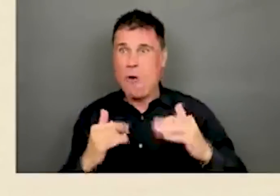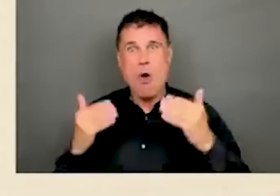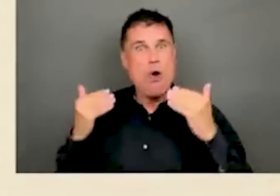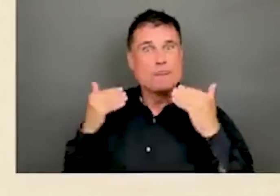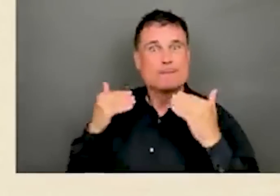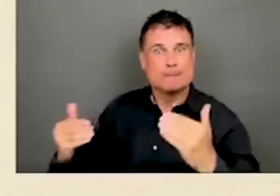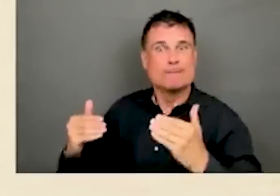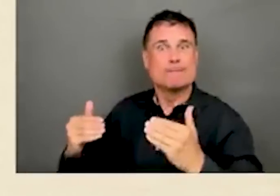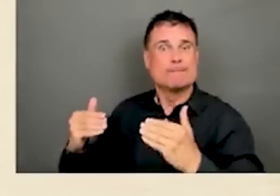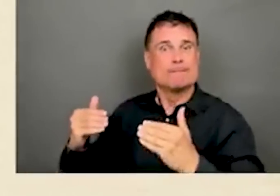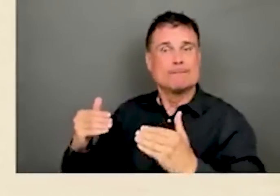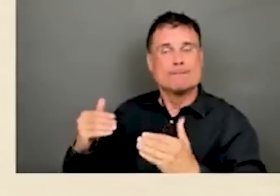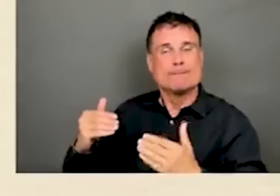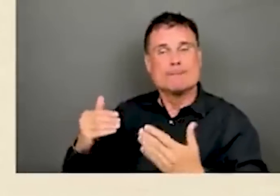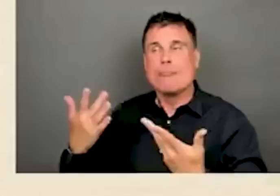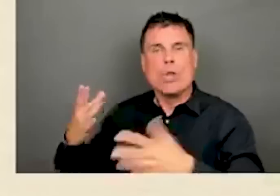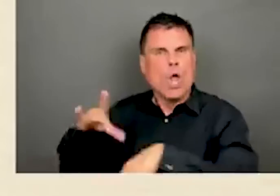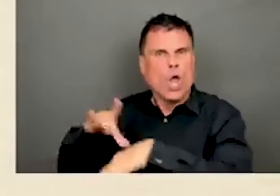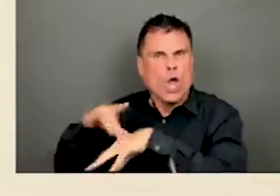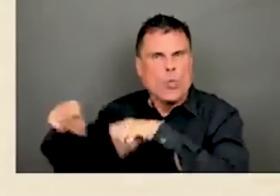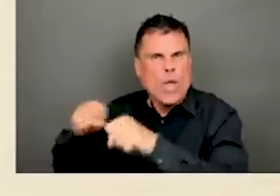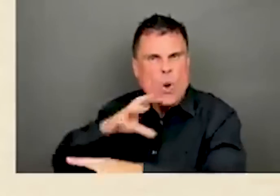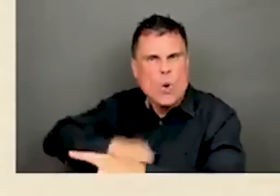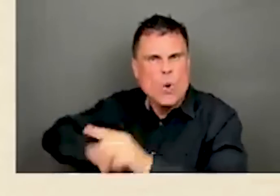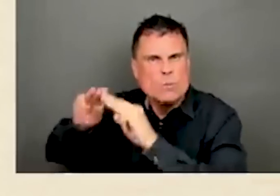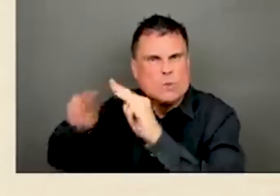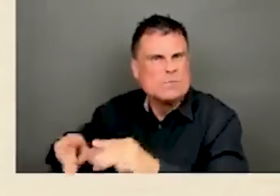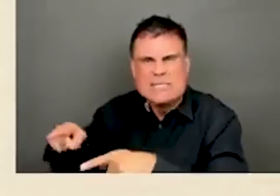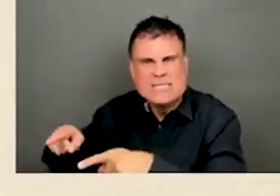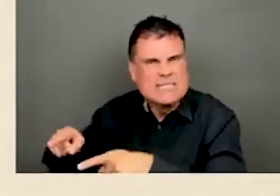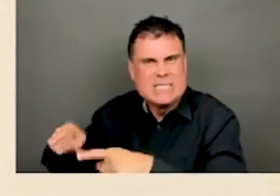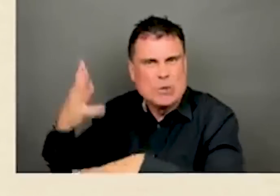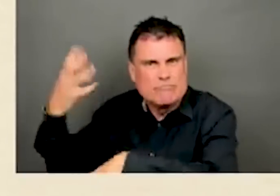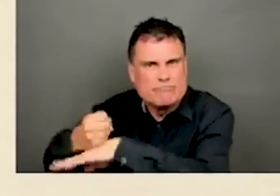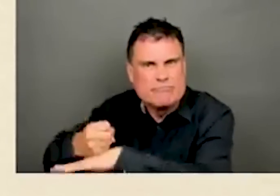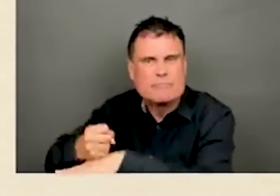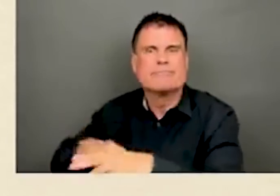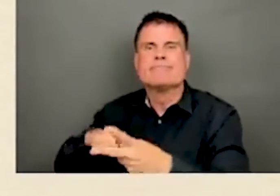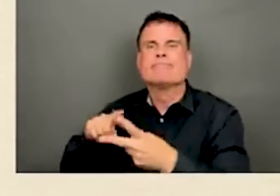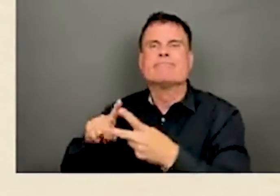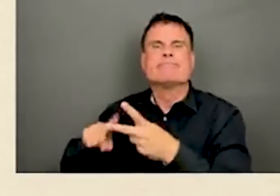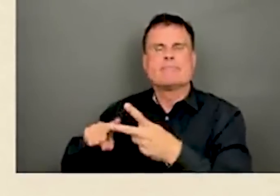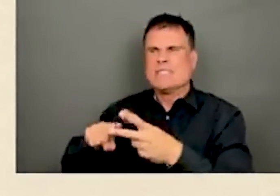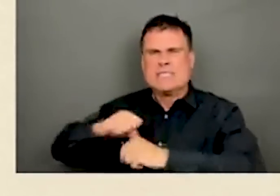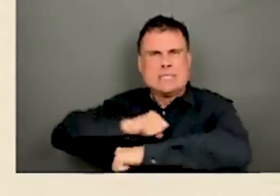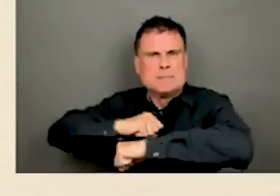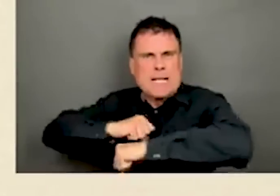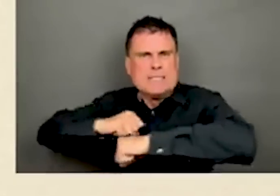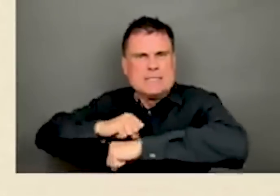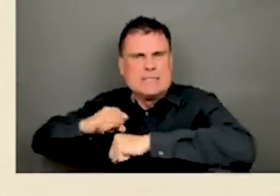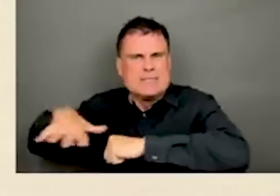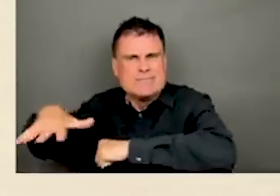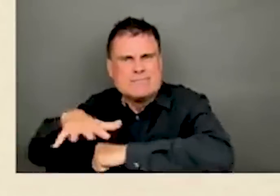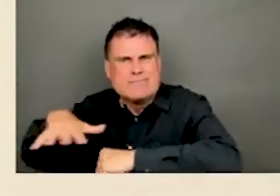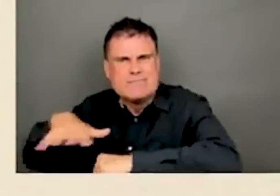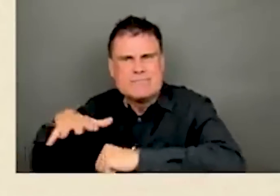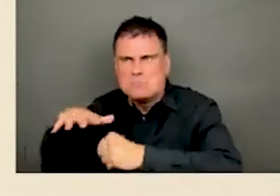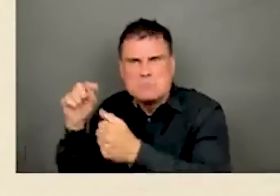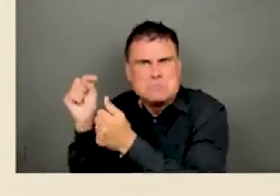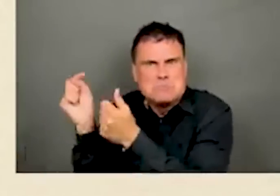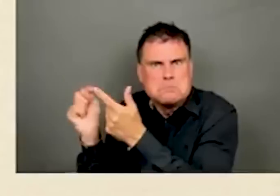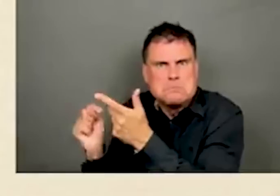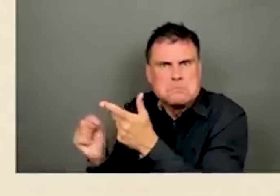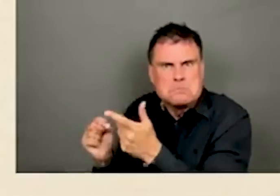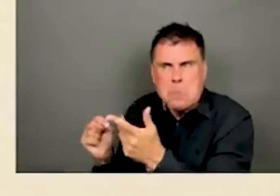seismic issues, about the space, and about the various collections being at risk. But no, there's